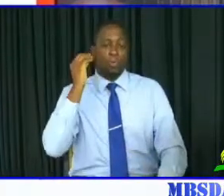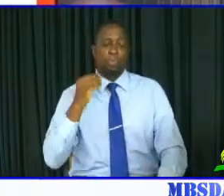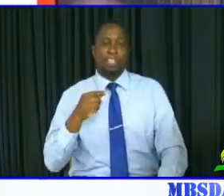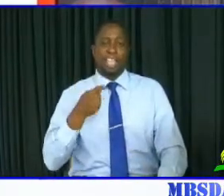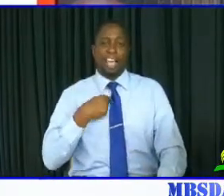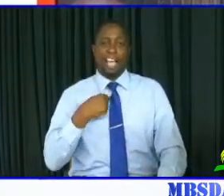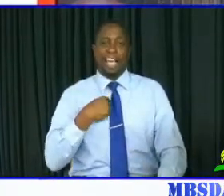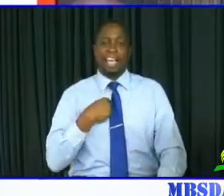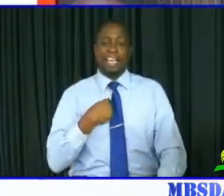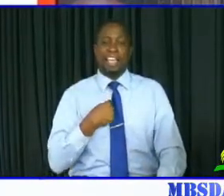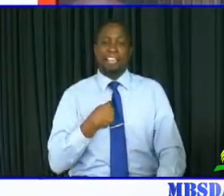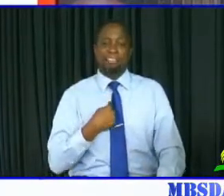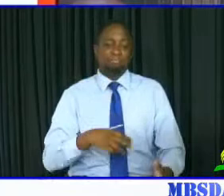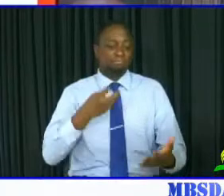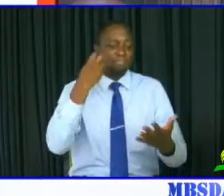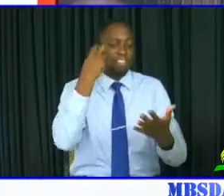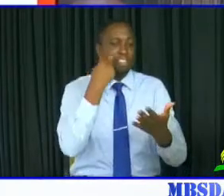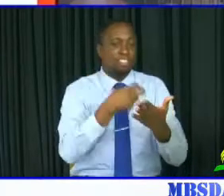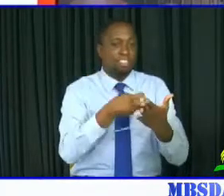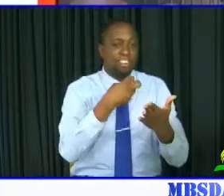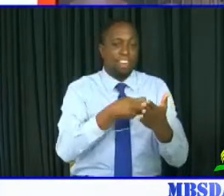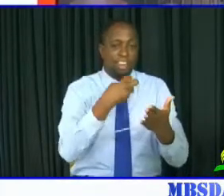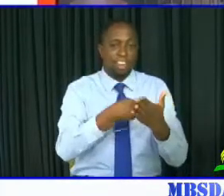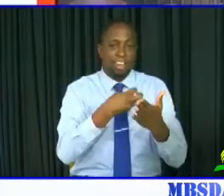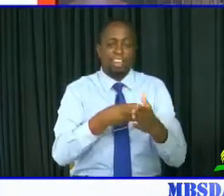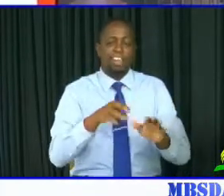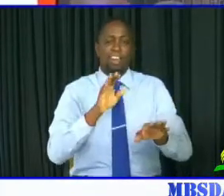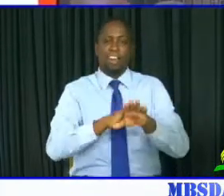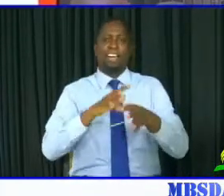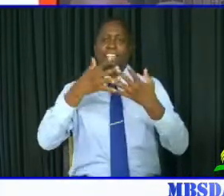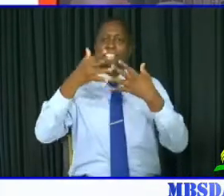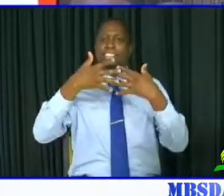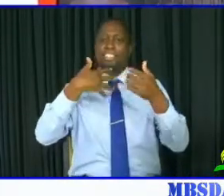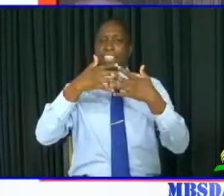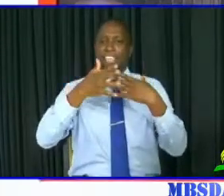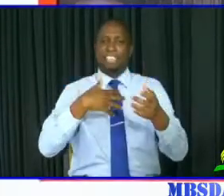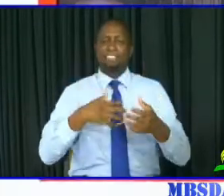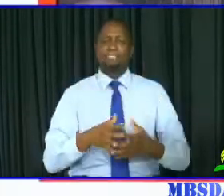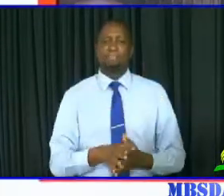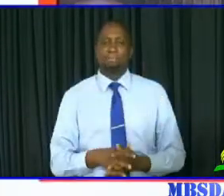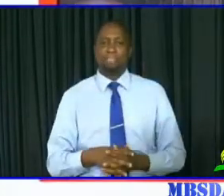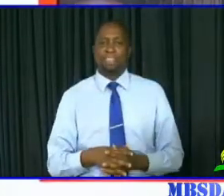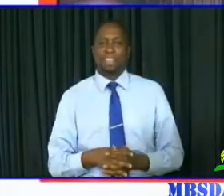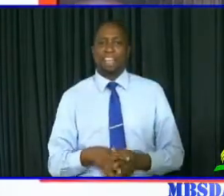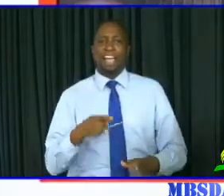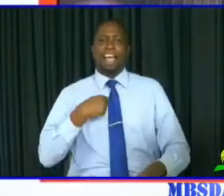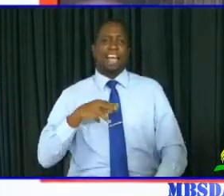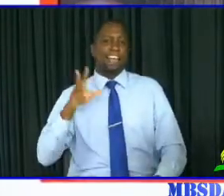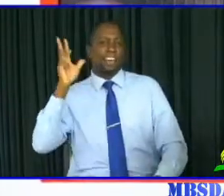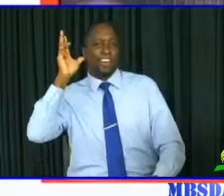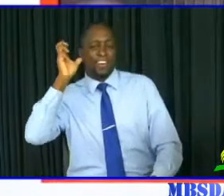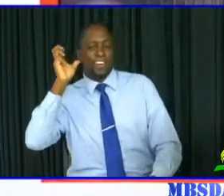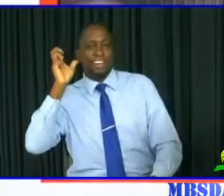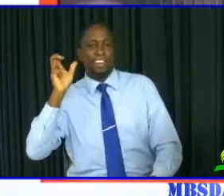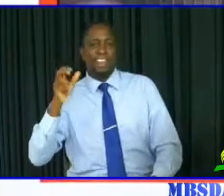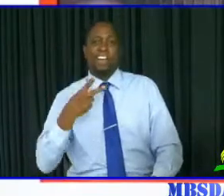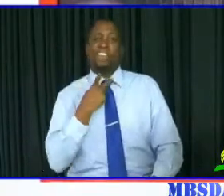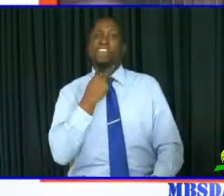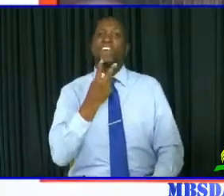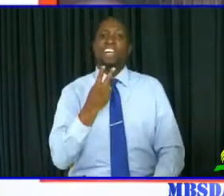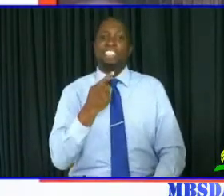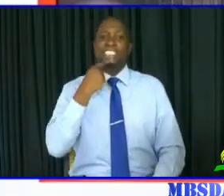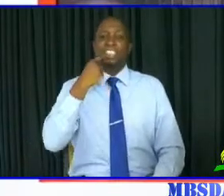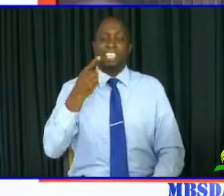wrap on the grill. And after making that little wrap, my friends, I heard a voice saying, who